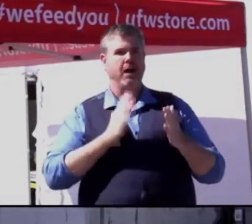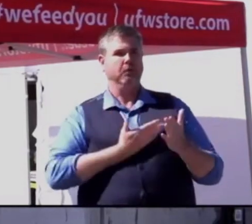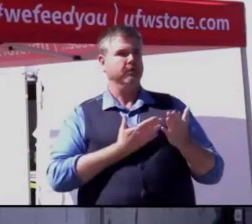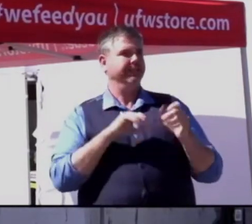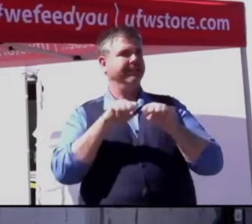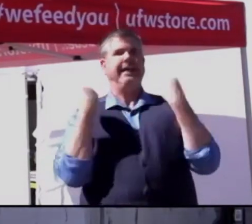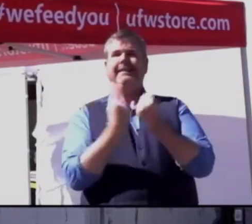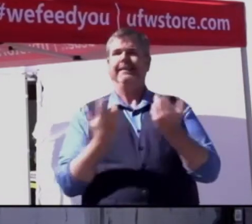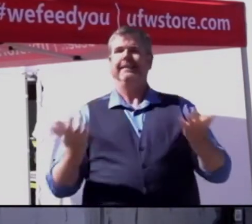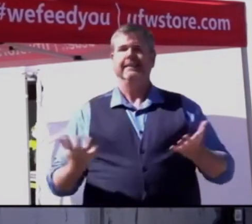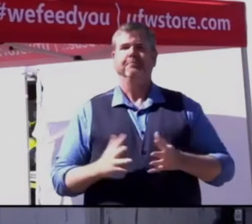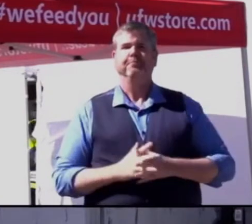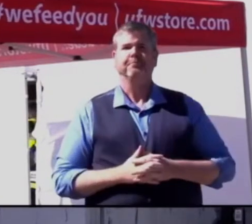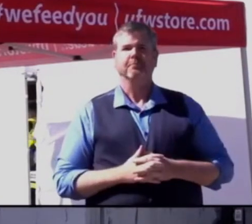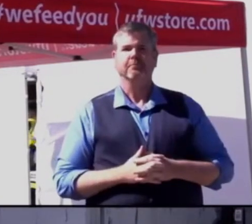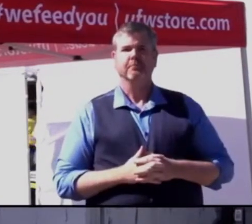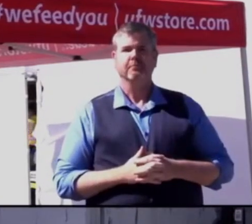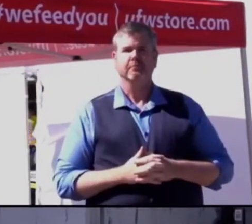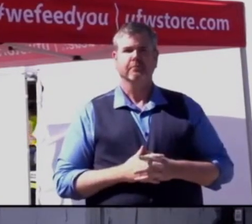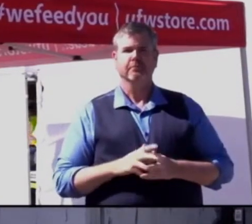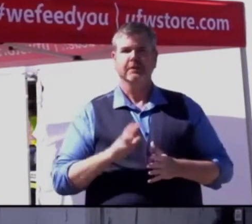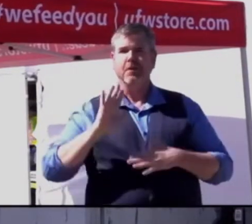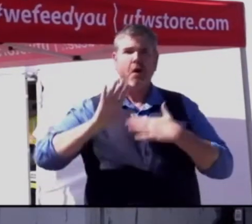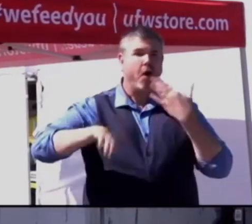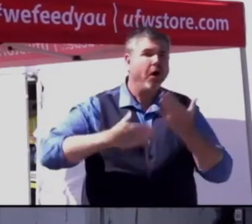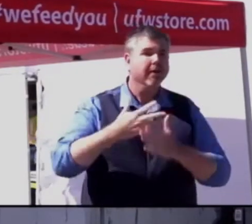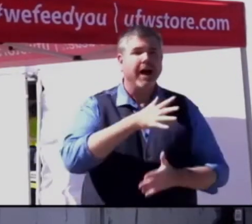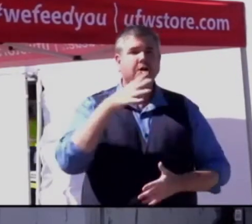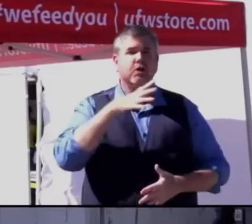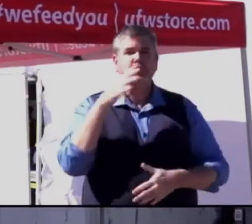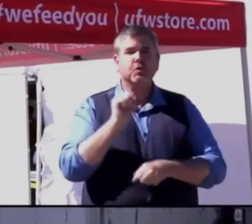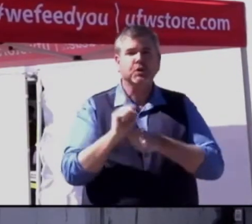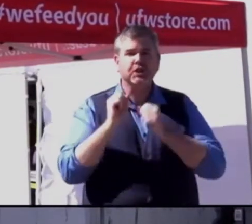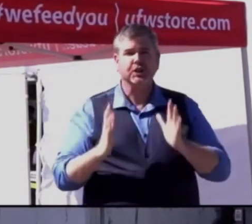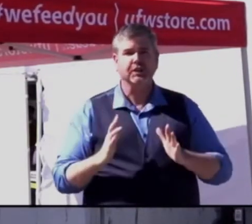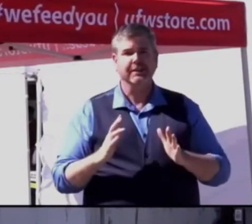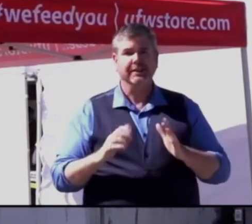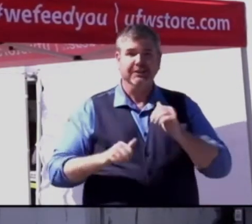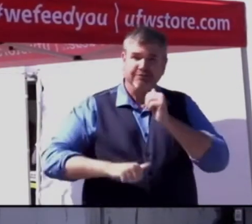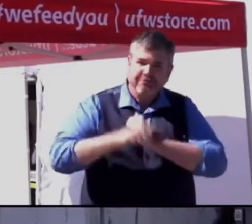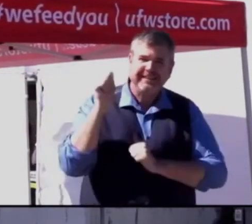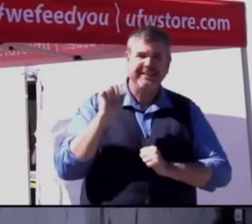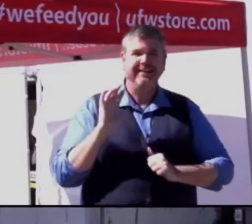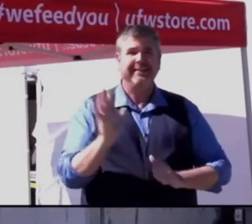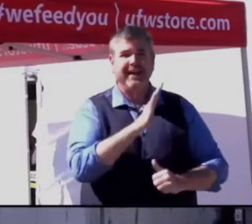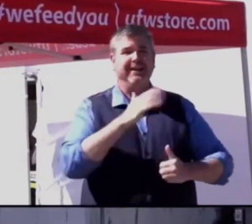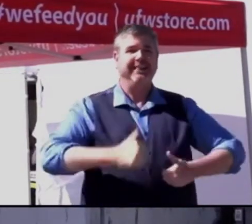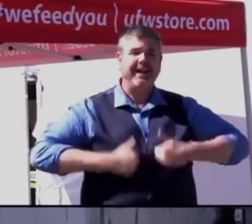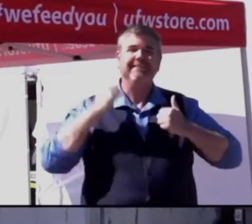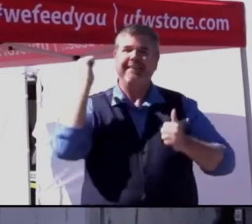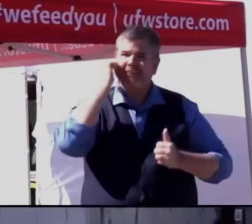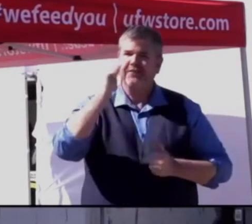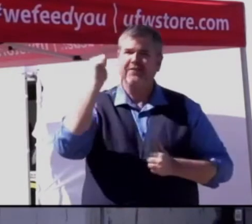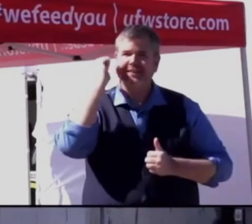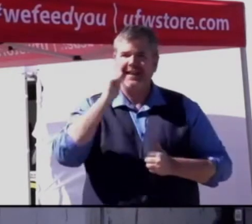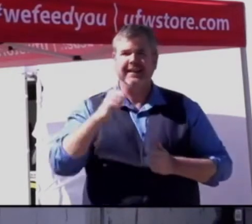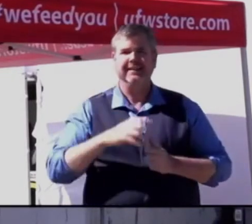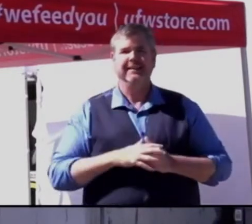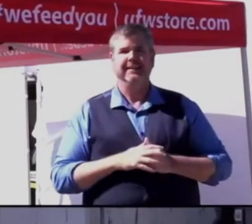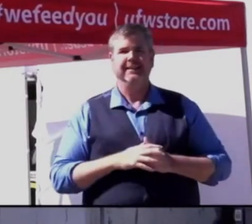our teammates, the ag workers, have risked their life every day to make sure there is no